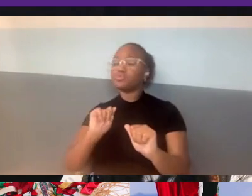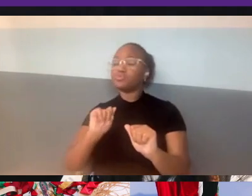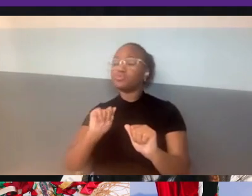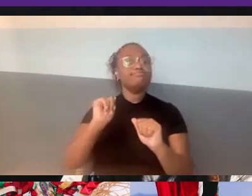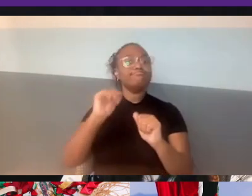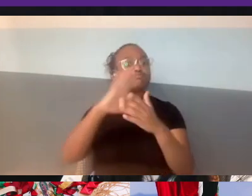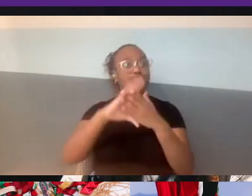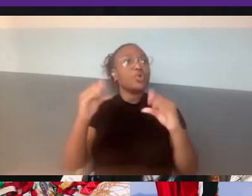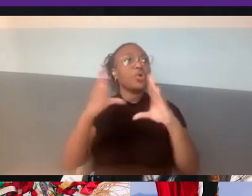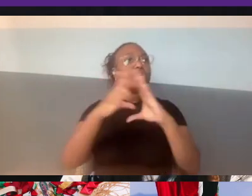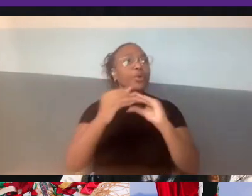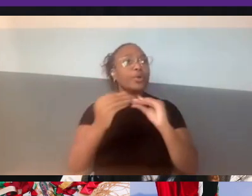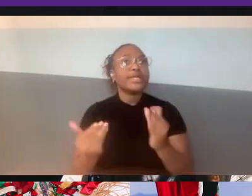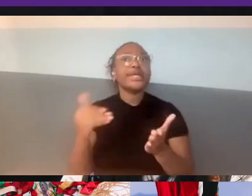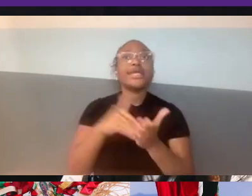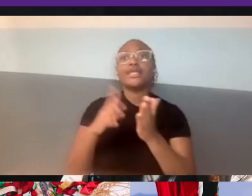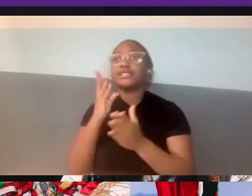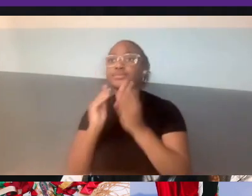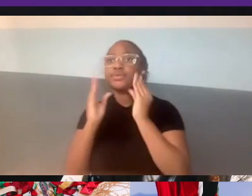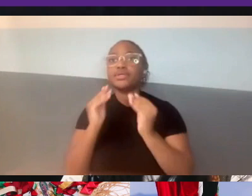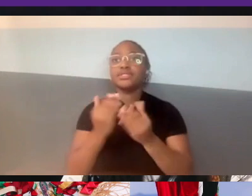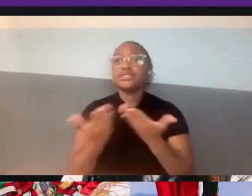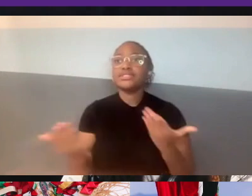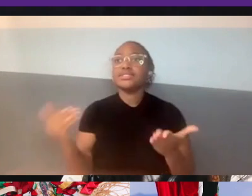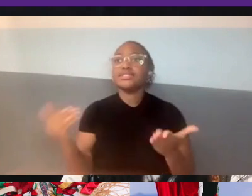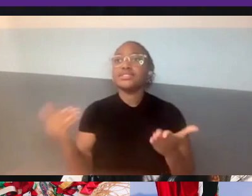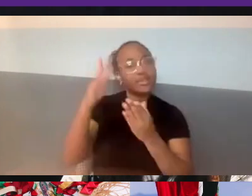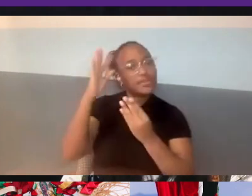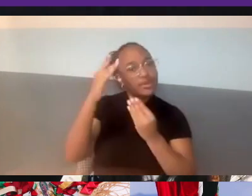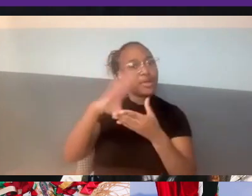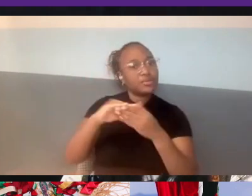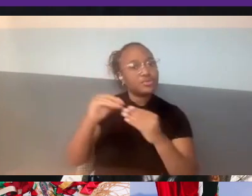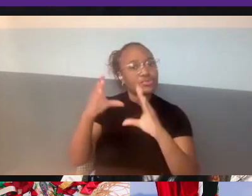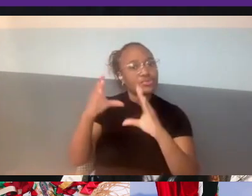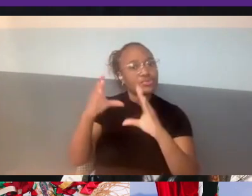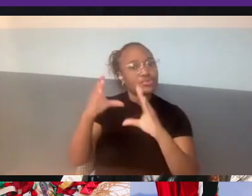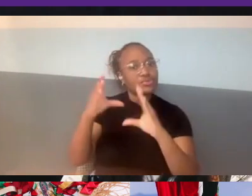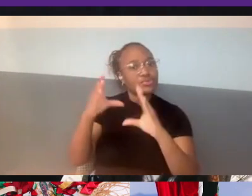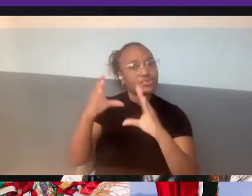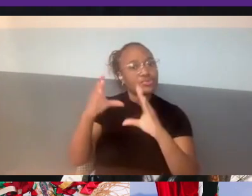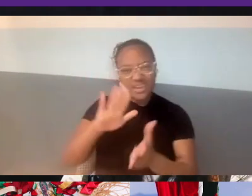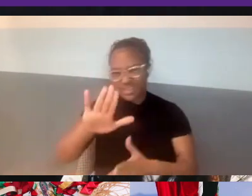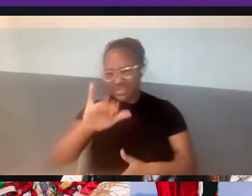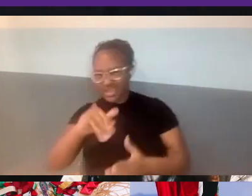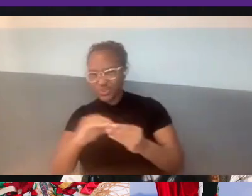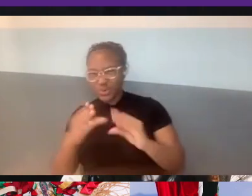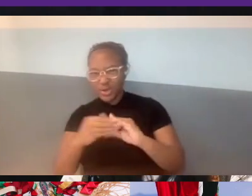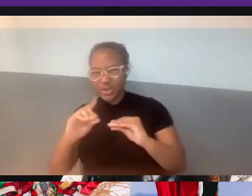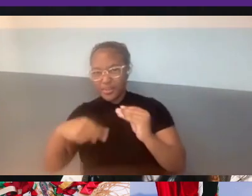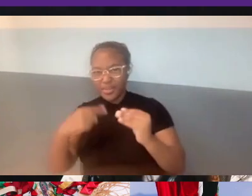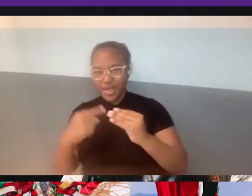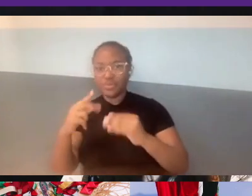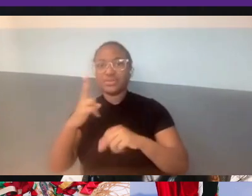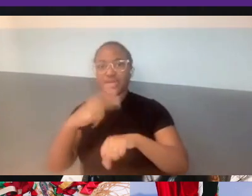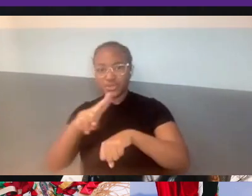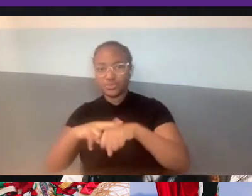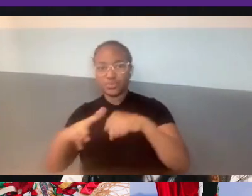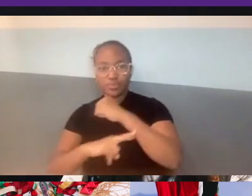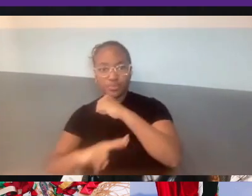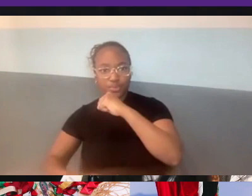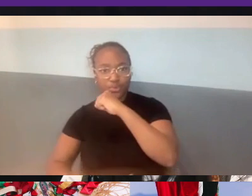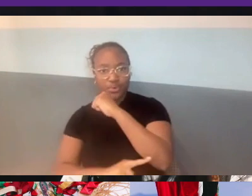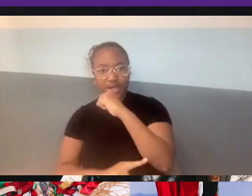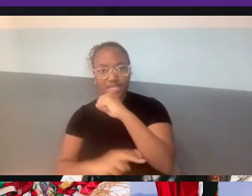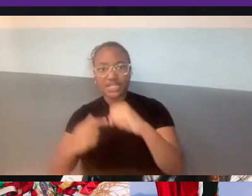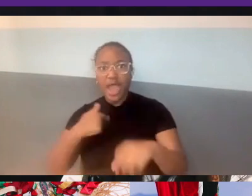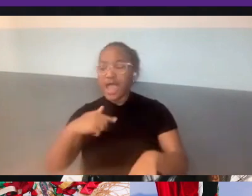Natural Bridge, I had not heard that, and just the way that helps me relate to the space that I am in, the Monacan Nation, Monacan